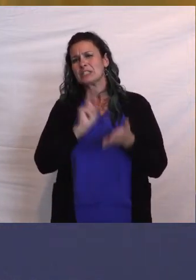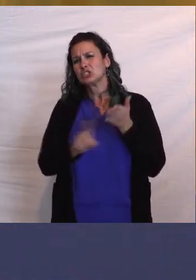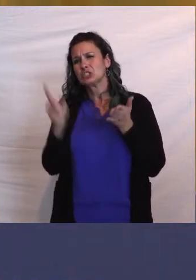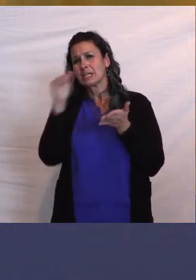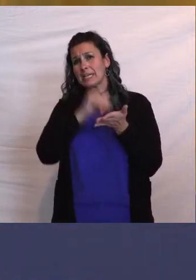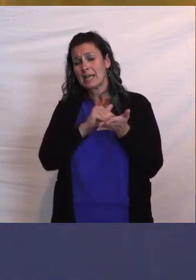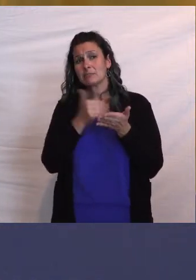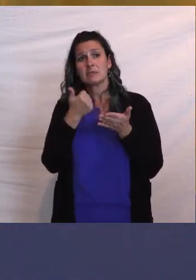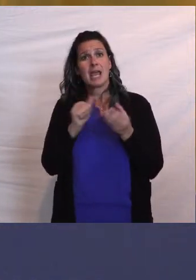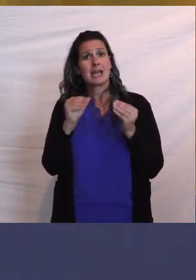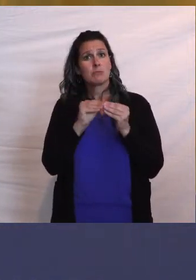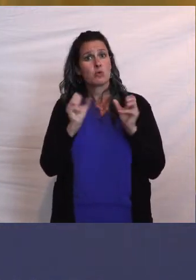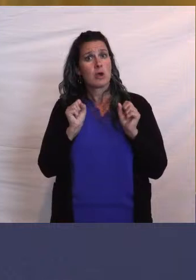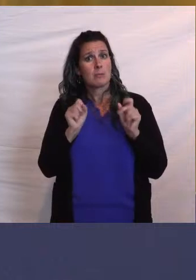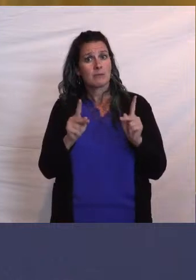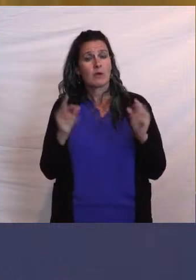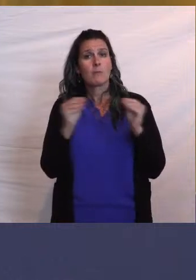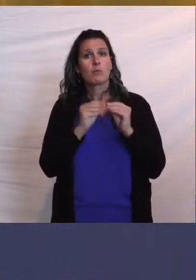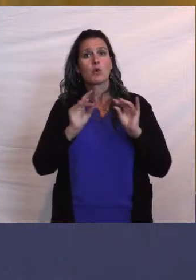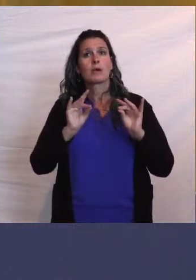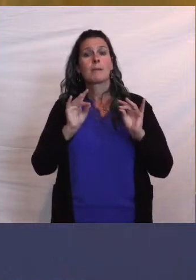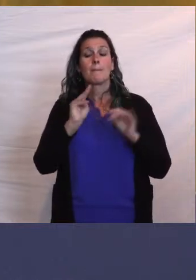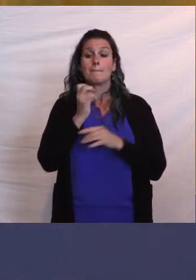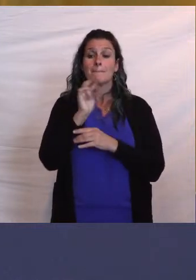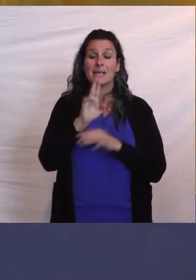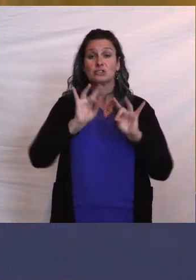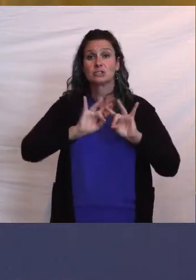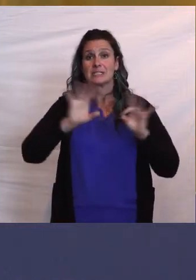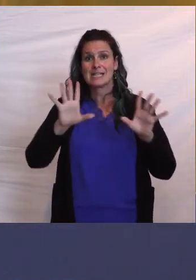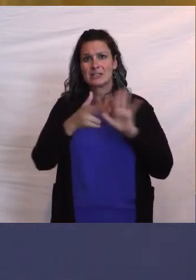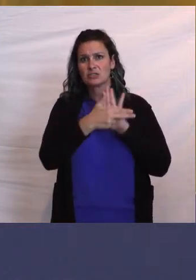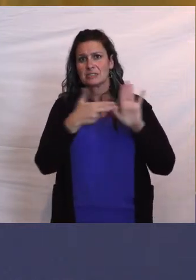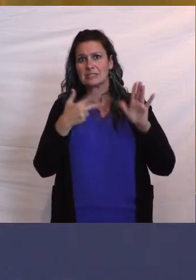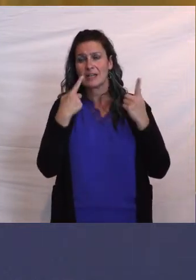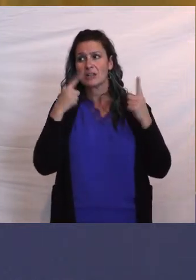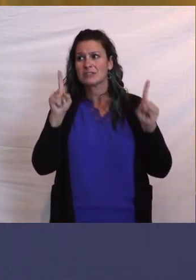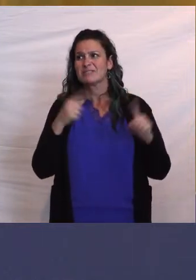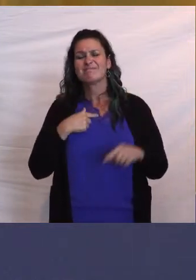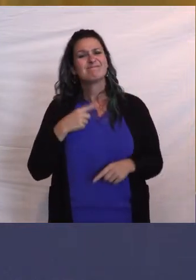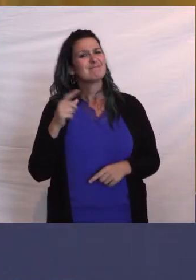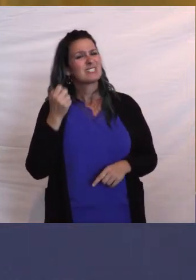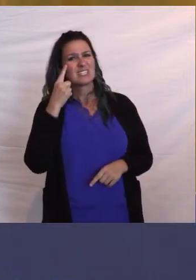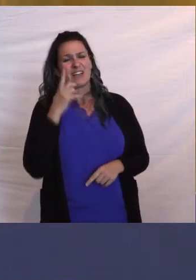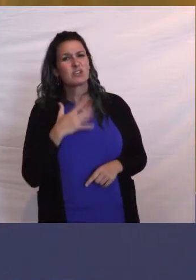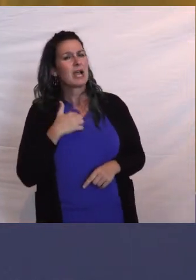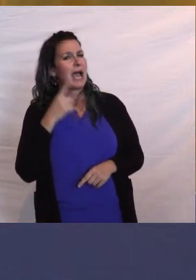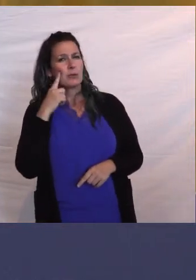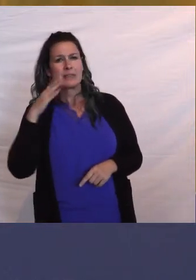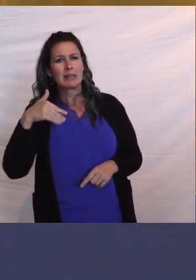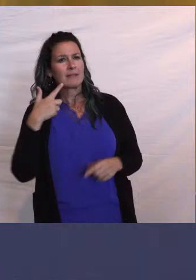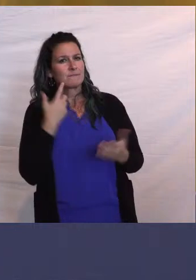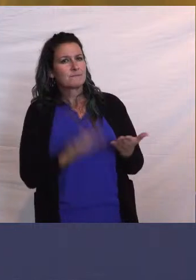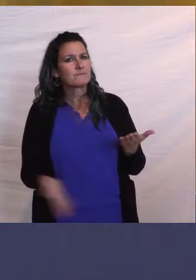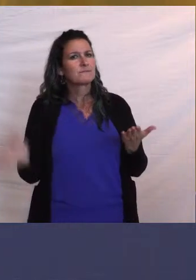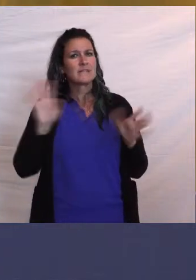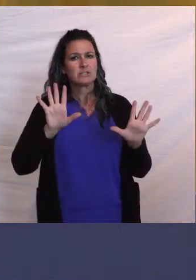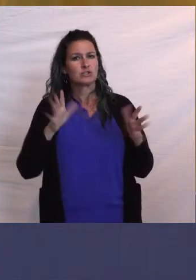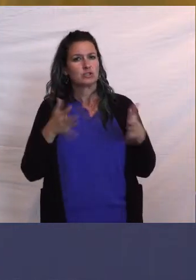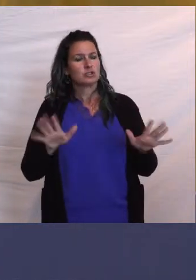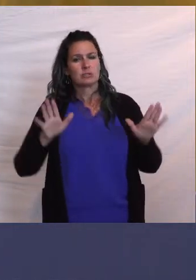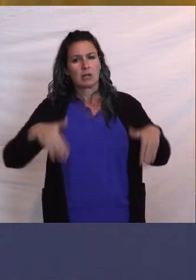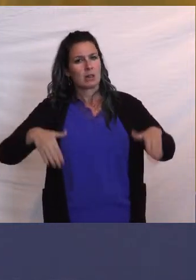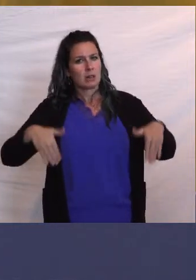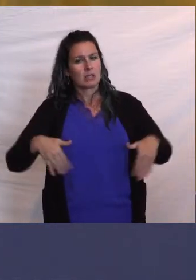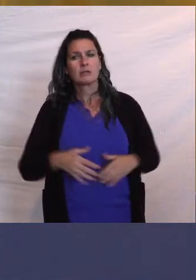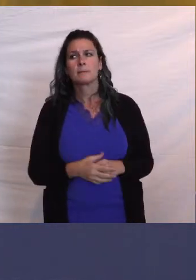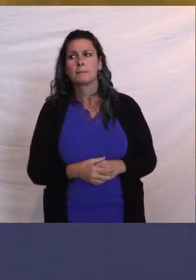Any further chance of any more major disaster declarations? There hasn't been word on that. I don't think the book is shut yet, Pat. Is that fair to say